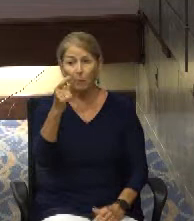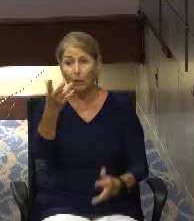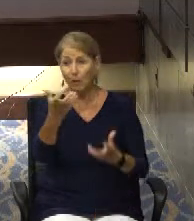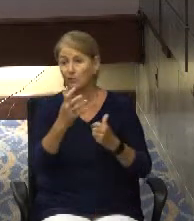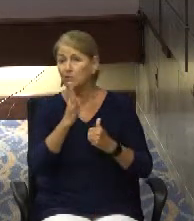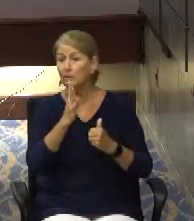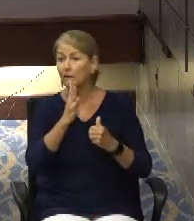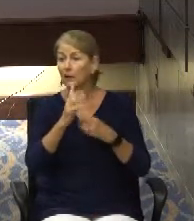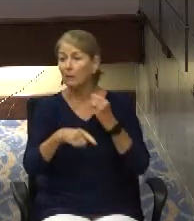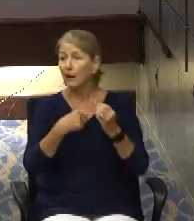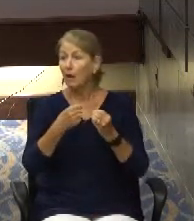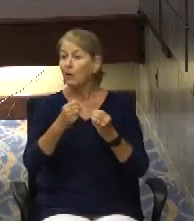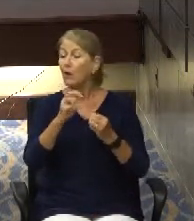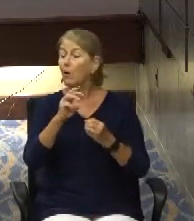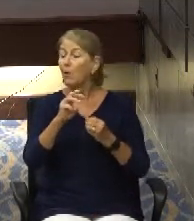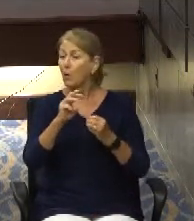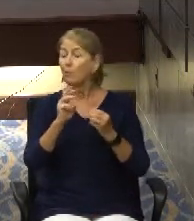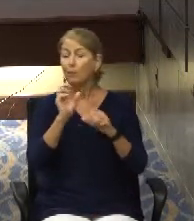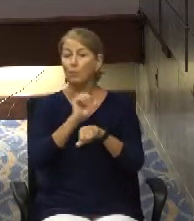session item?